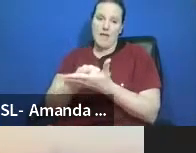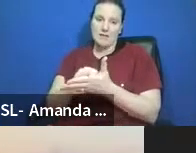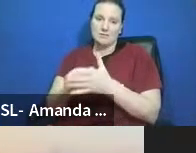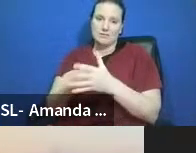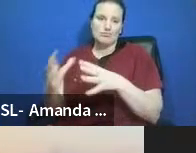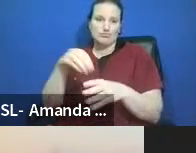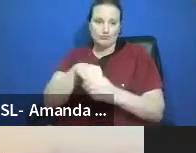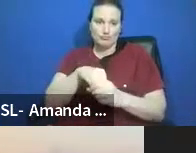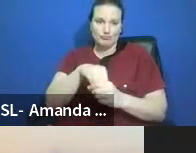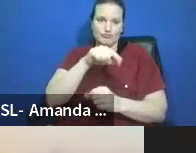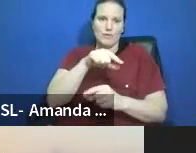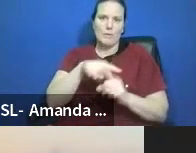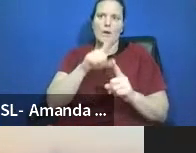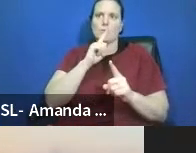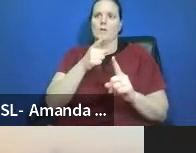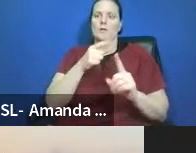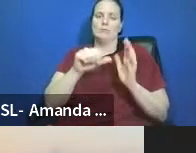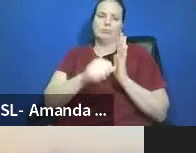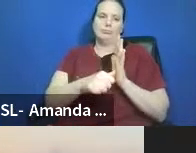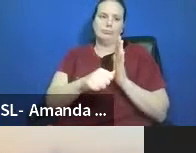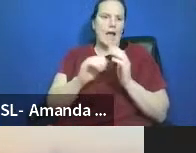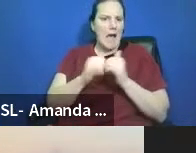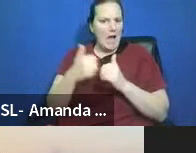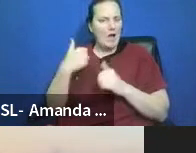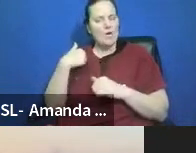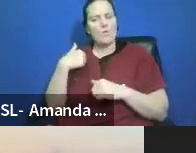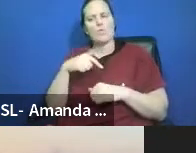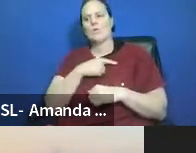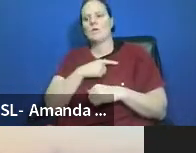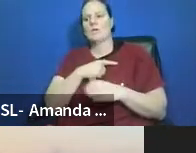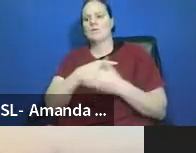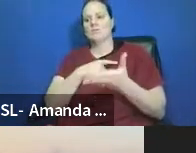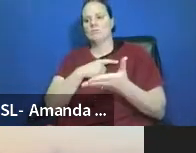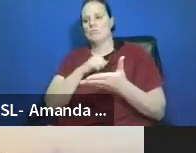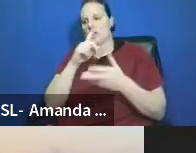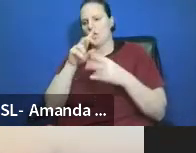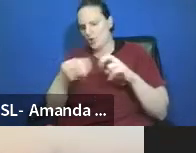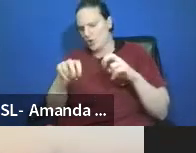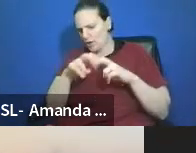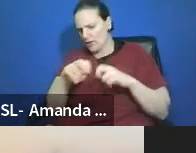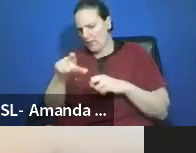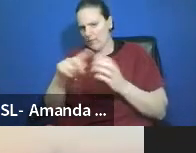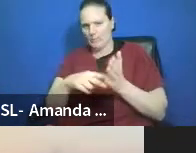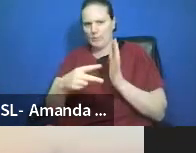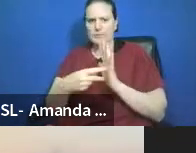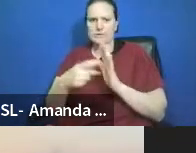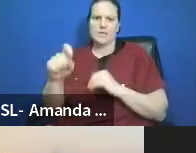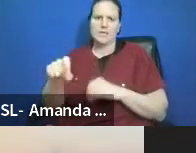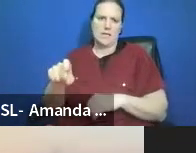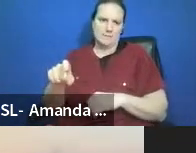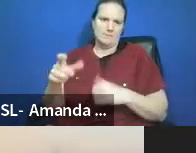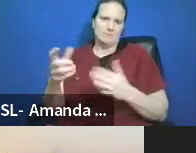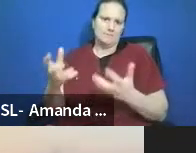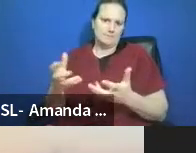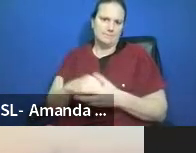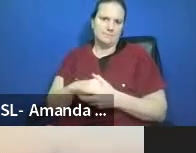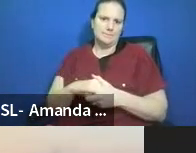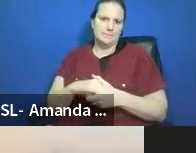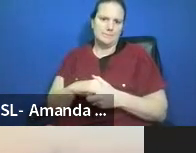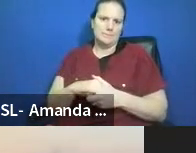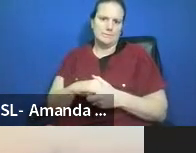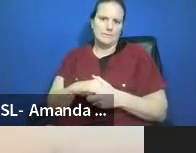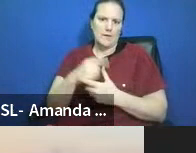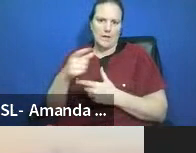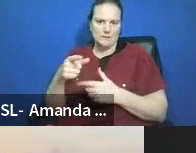but it really speaks to how are we really looking at the purpose and need as it